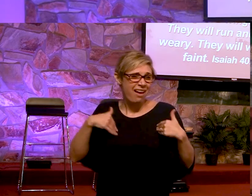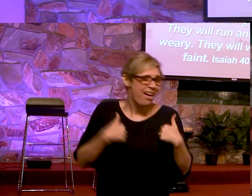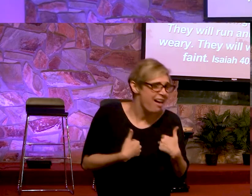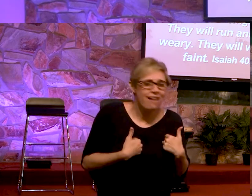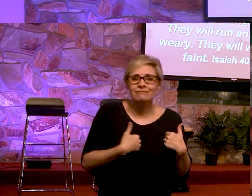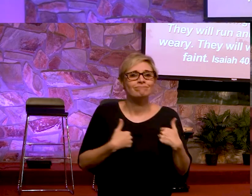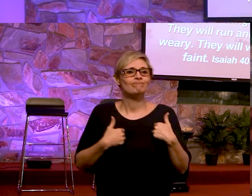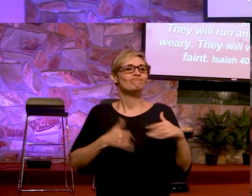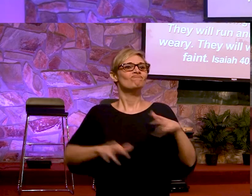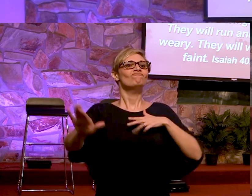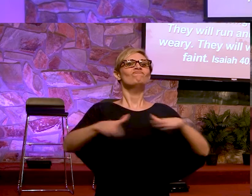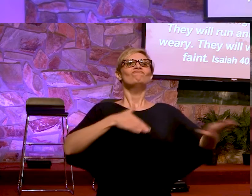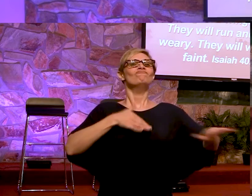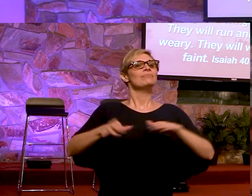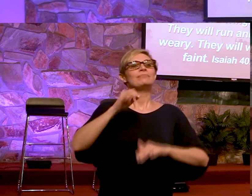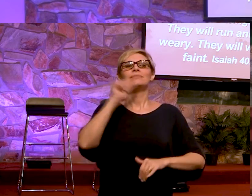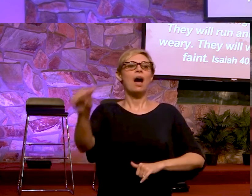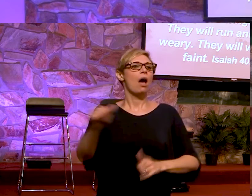not faint.